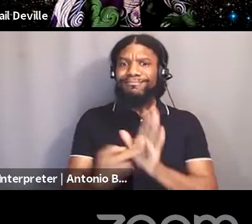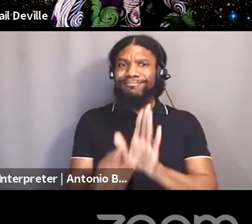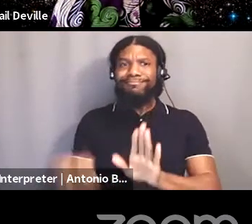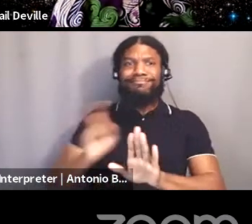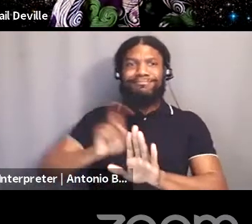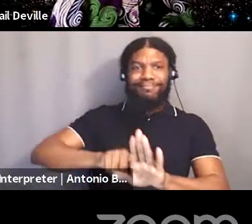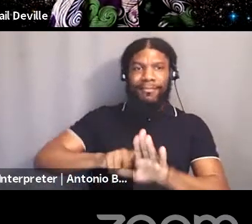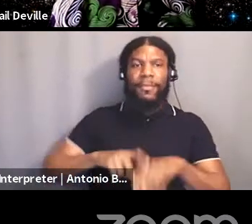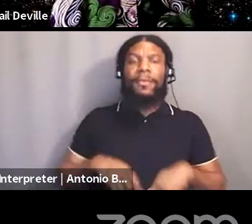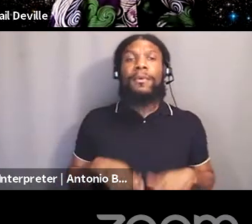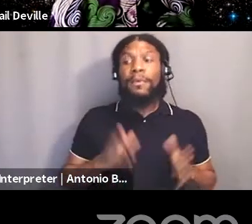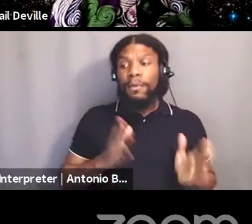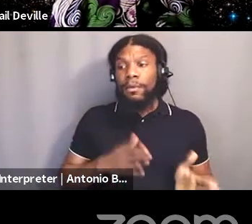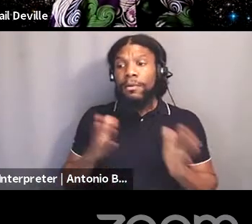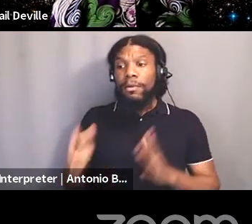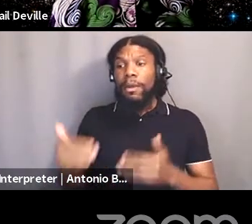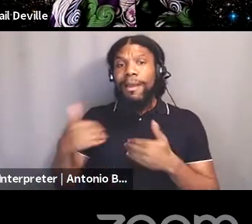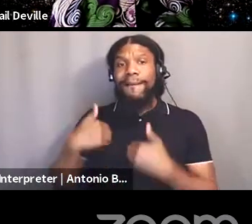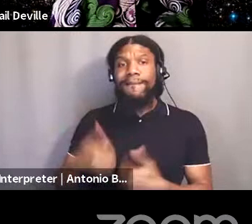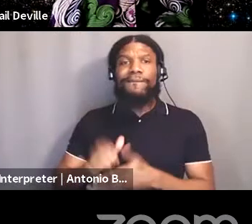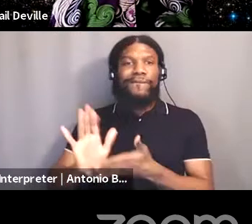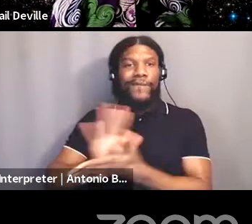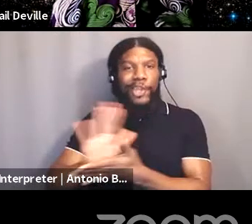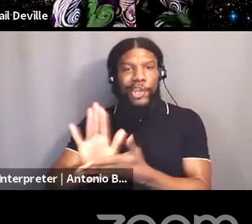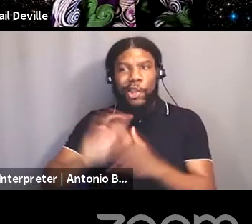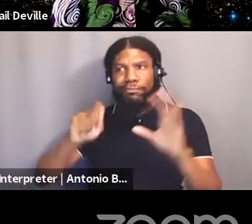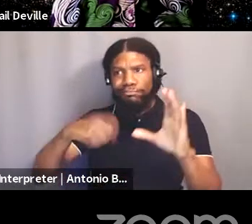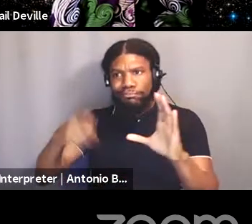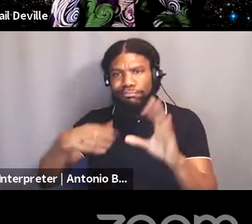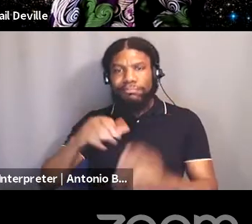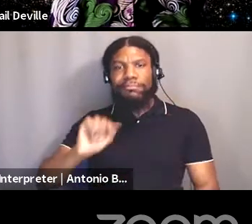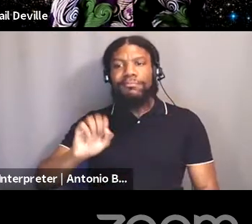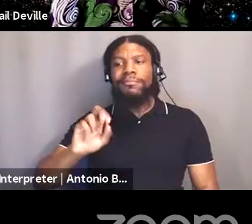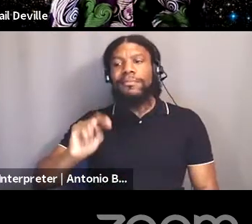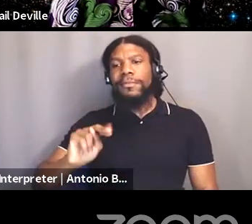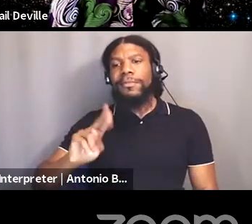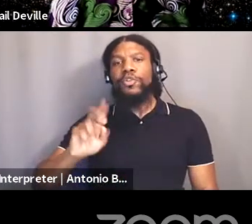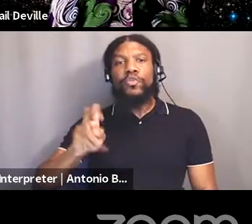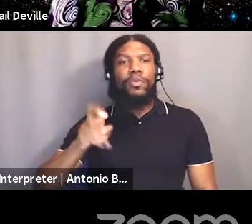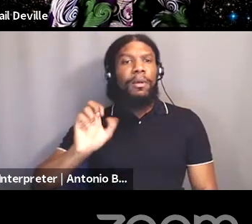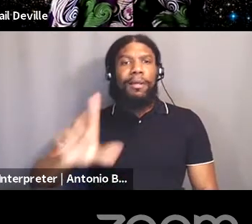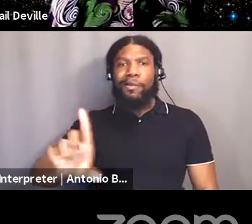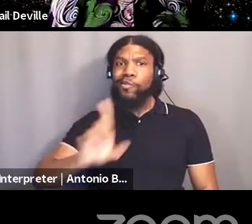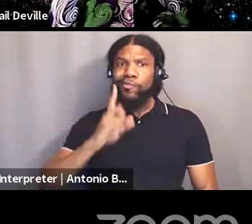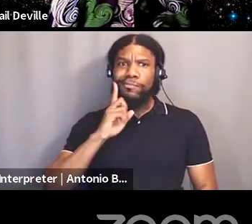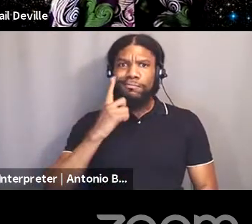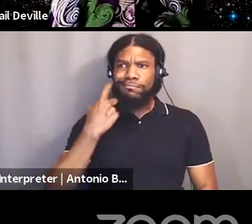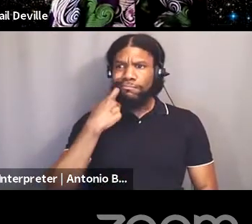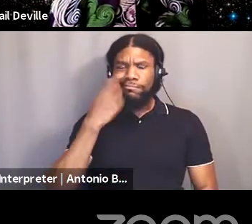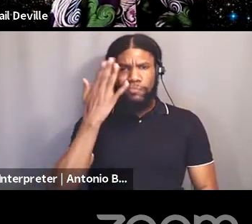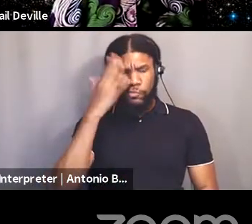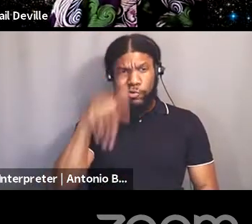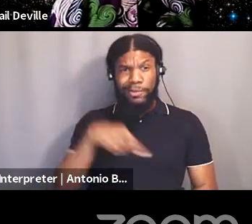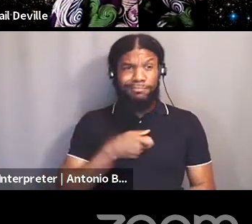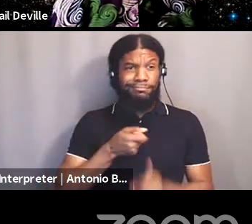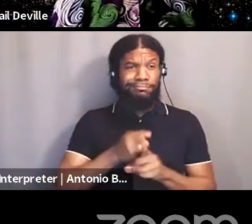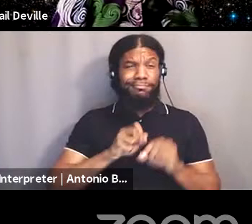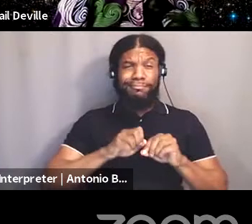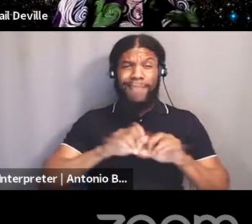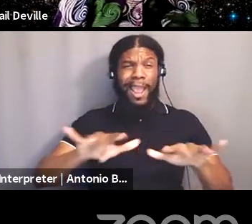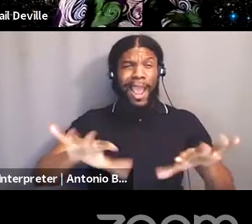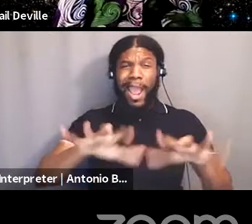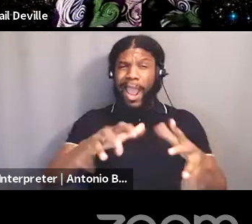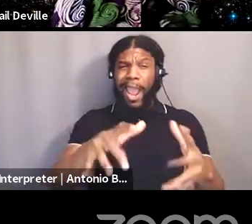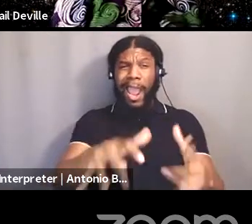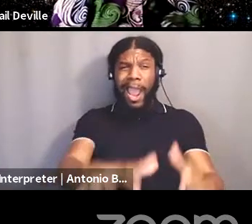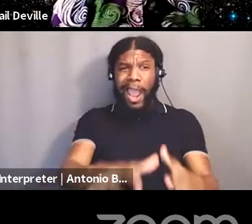sensual video works, which, you know, coming out of a pandemic, coming out of a revolution in a way,